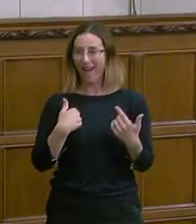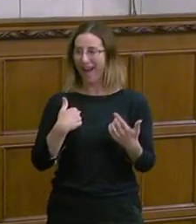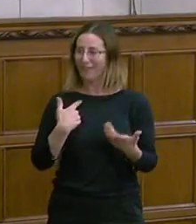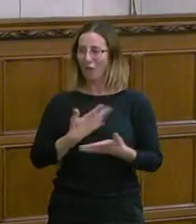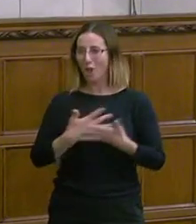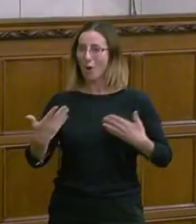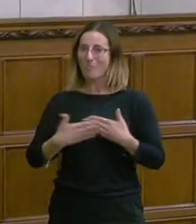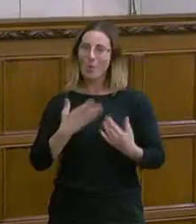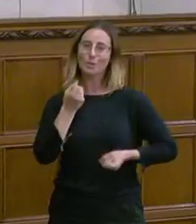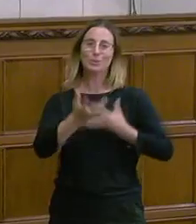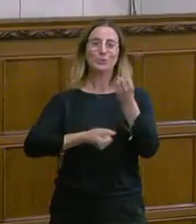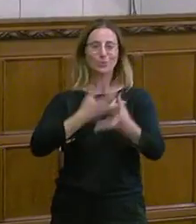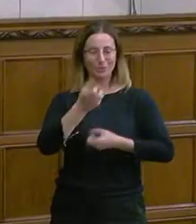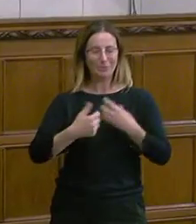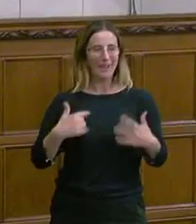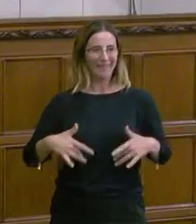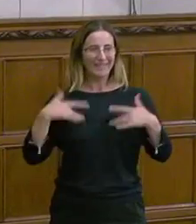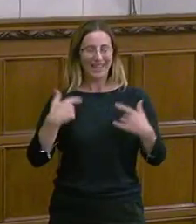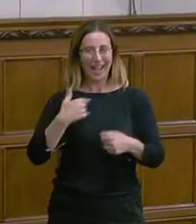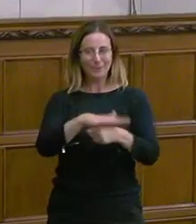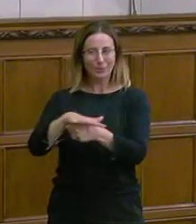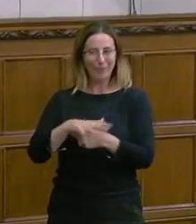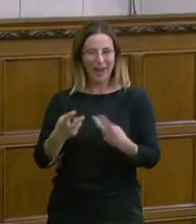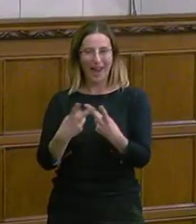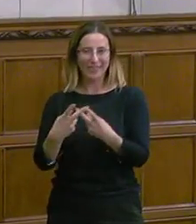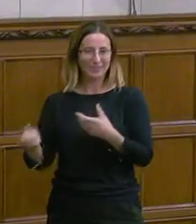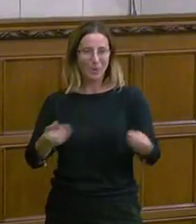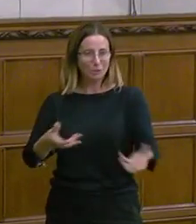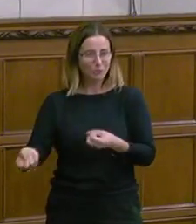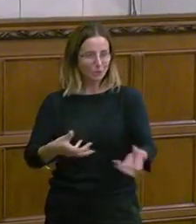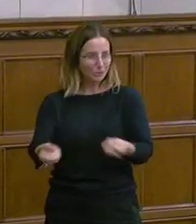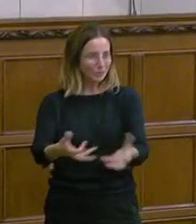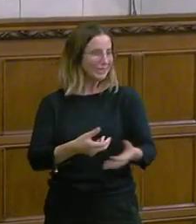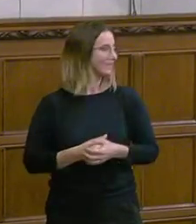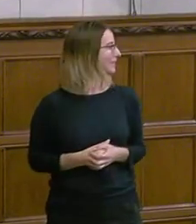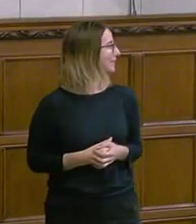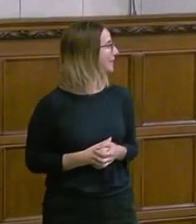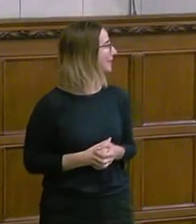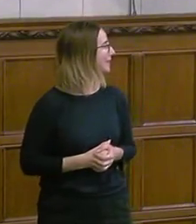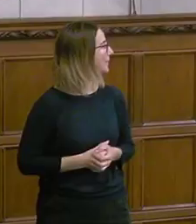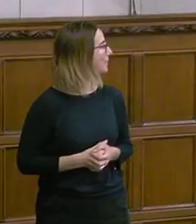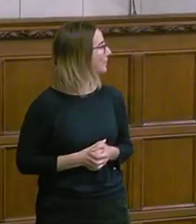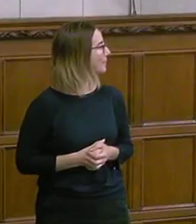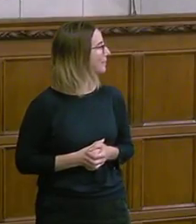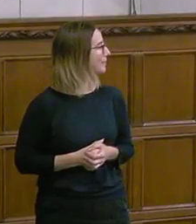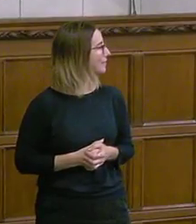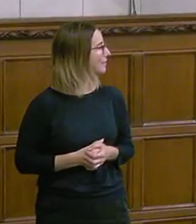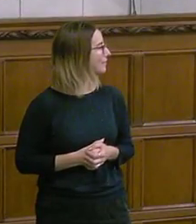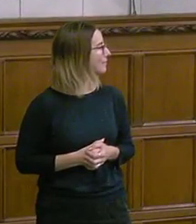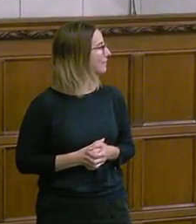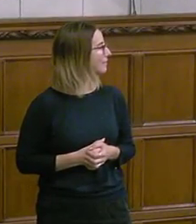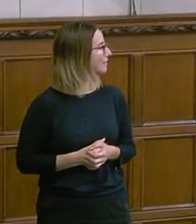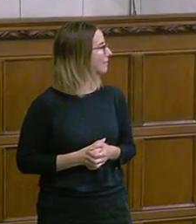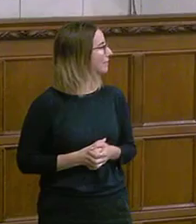stopping others from thinking. I was going to raise... Gentlemen, there was roughly 5 minutes 30 for